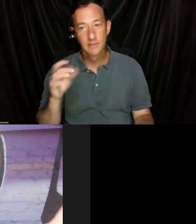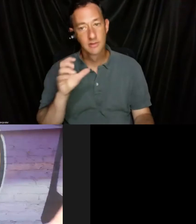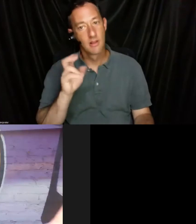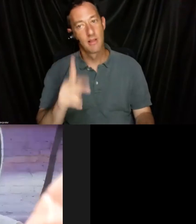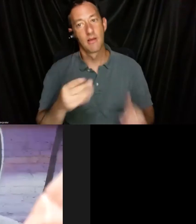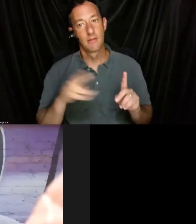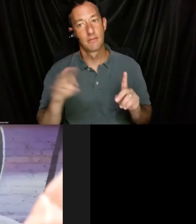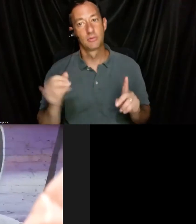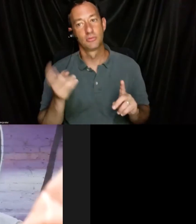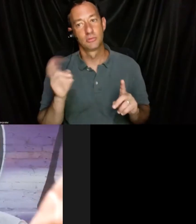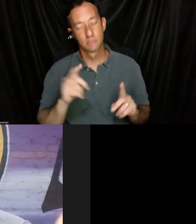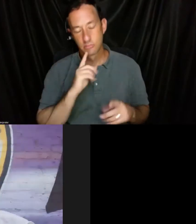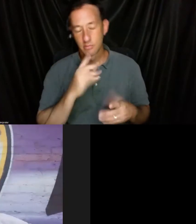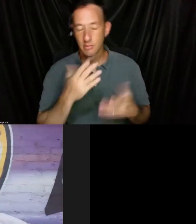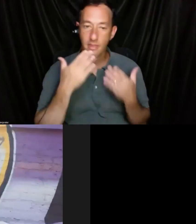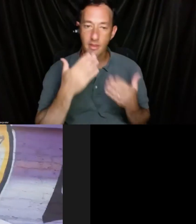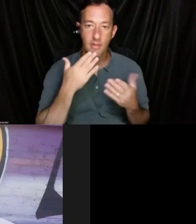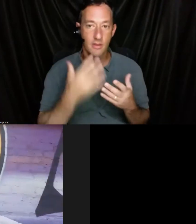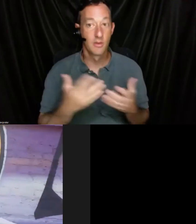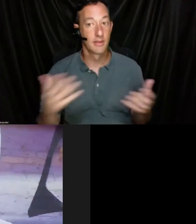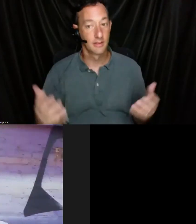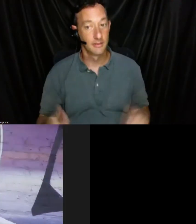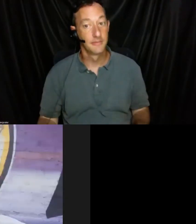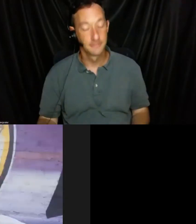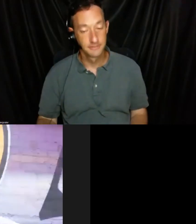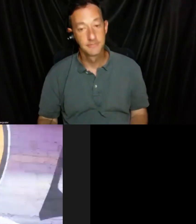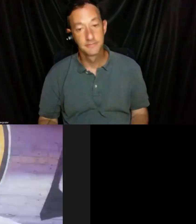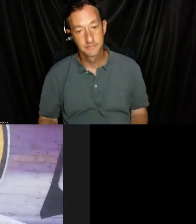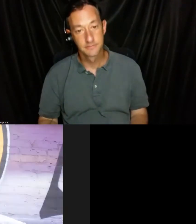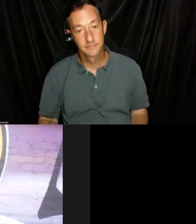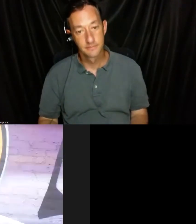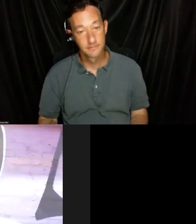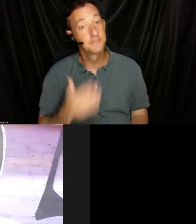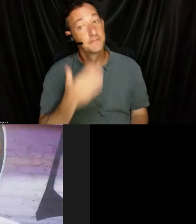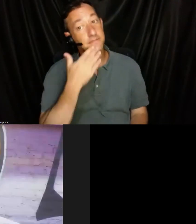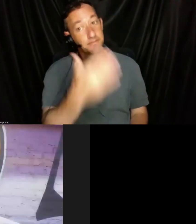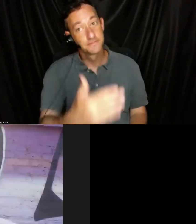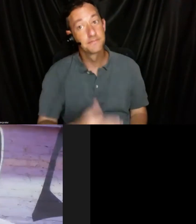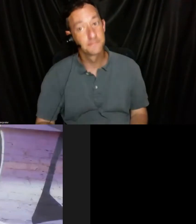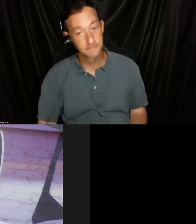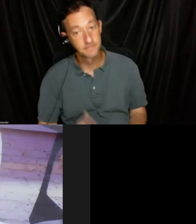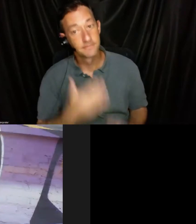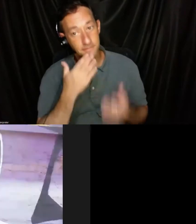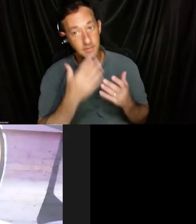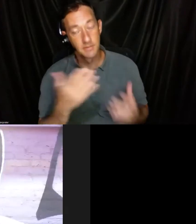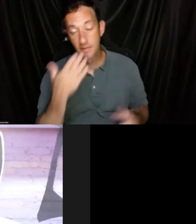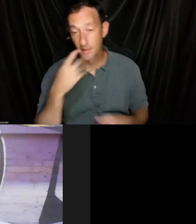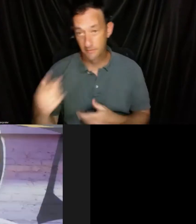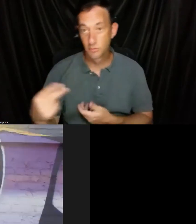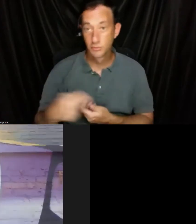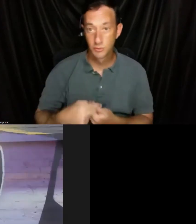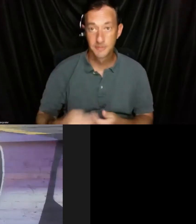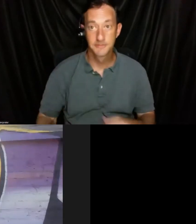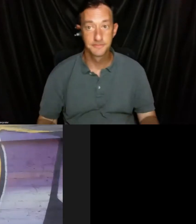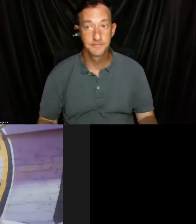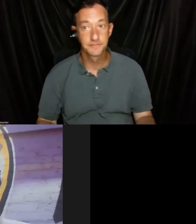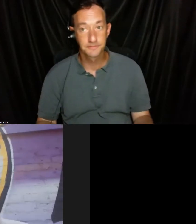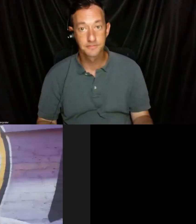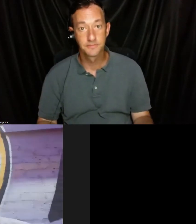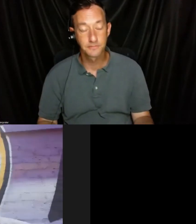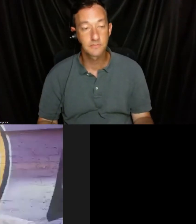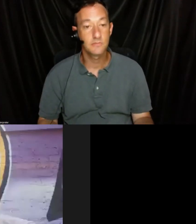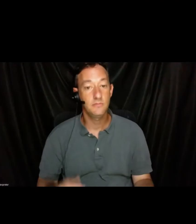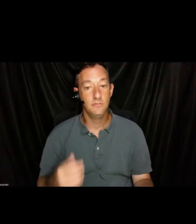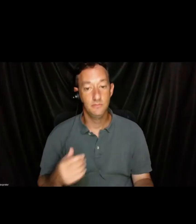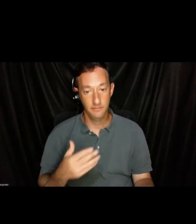Johnson, and we thank you again so very much. Thank you. Thank you very much. Thank you for joining us. As we move